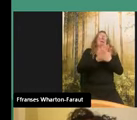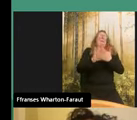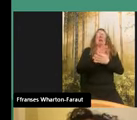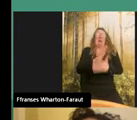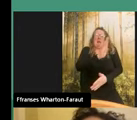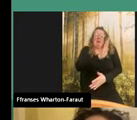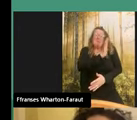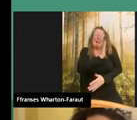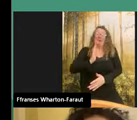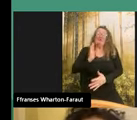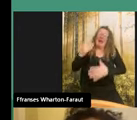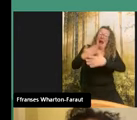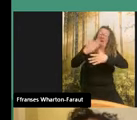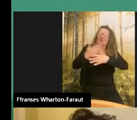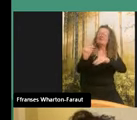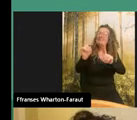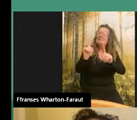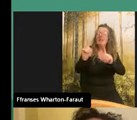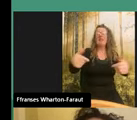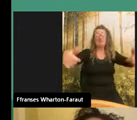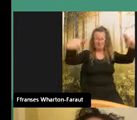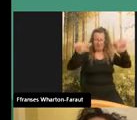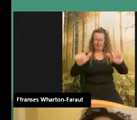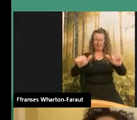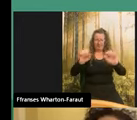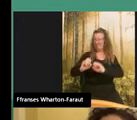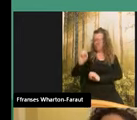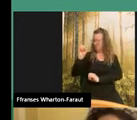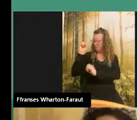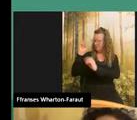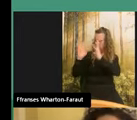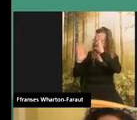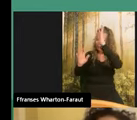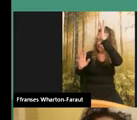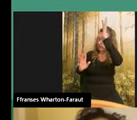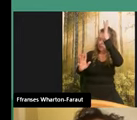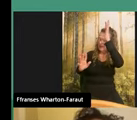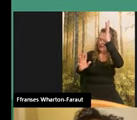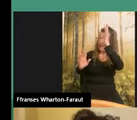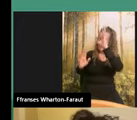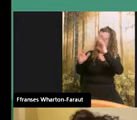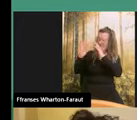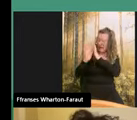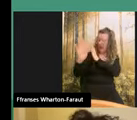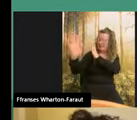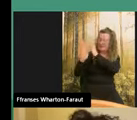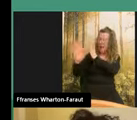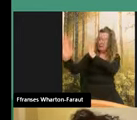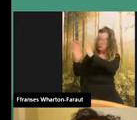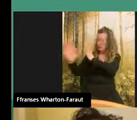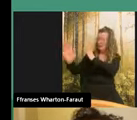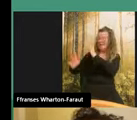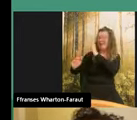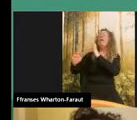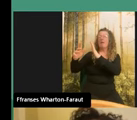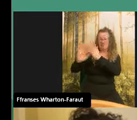of a plantation that's been torched are like all these objects that fly through the space. And those are objects